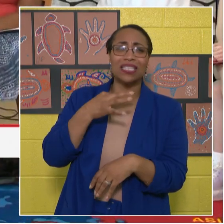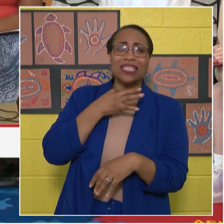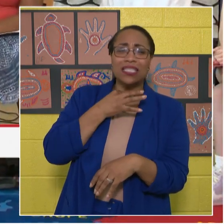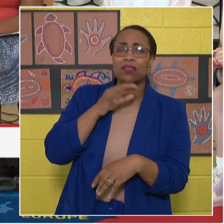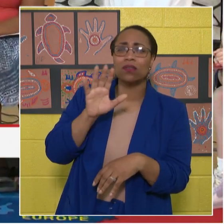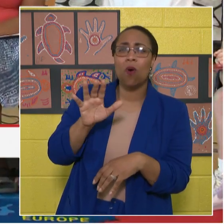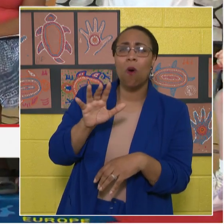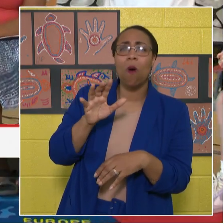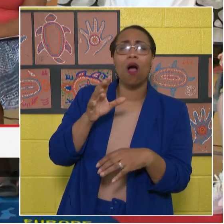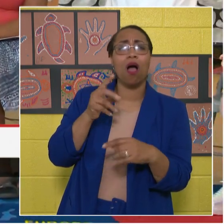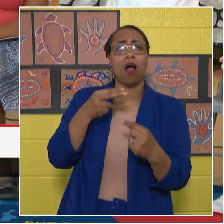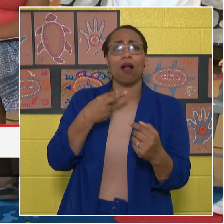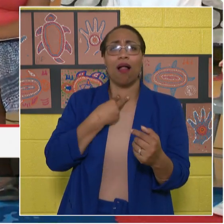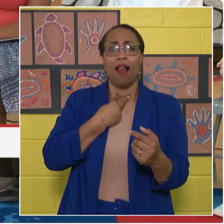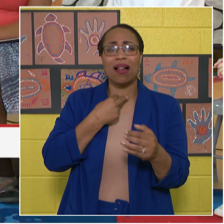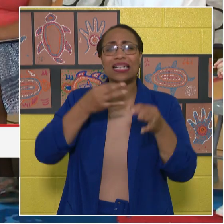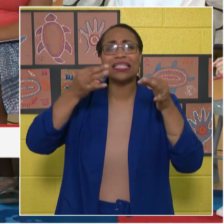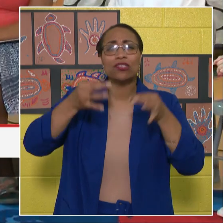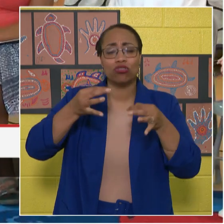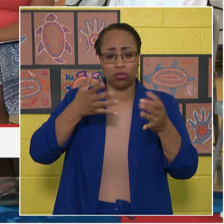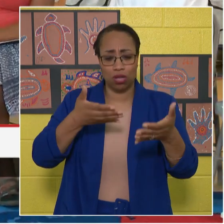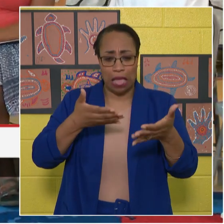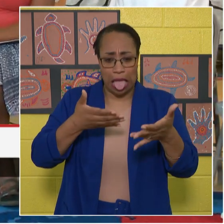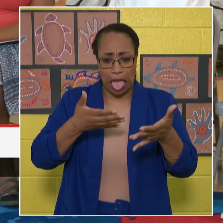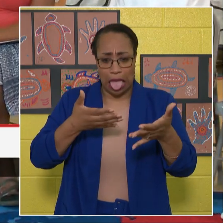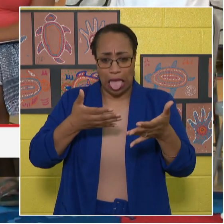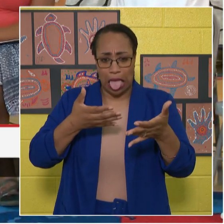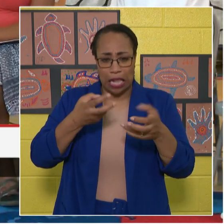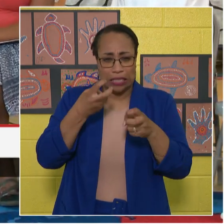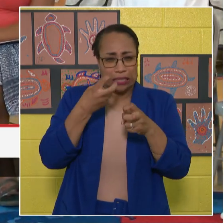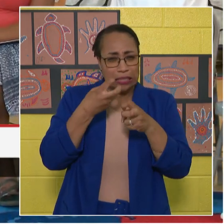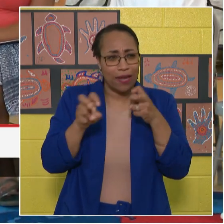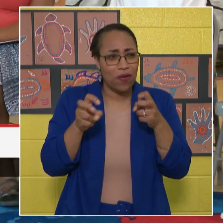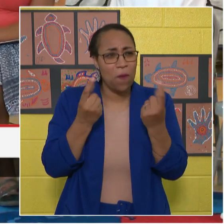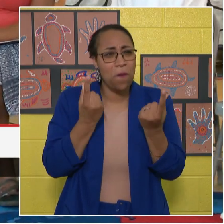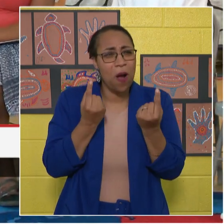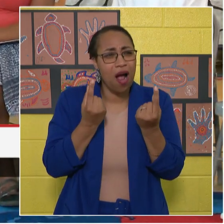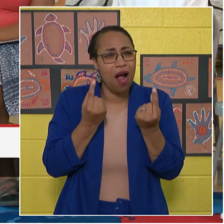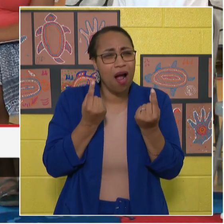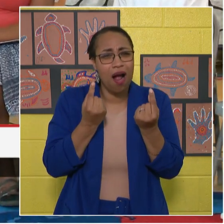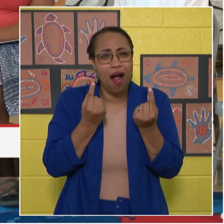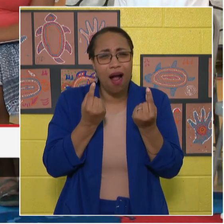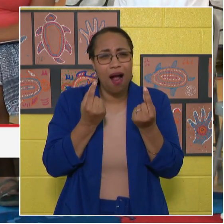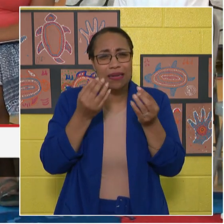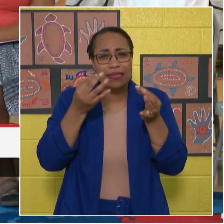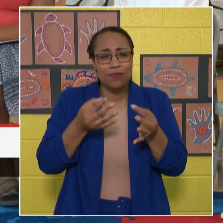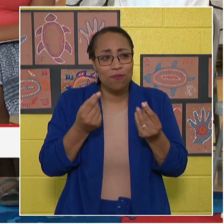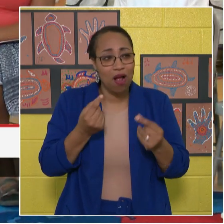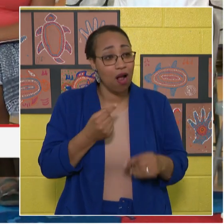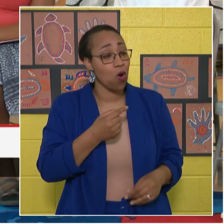mayor? There's so many difficult decisions.